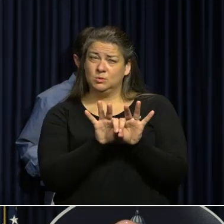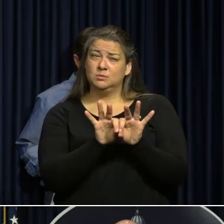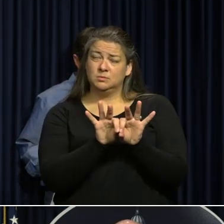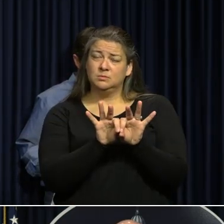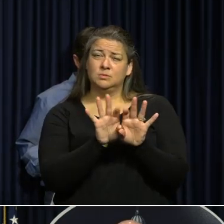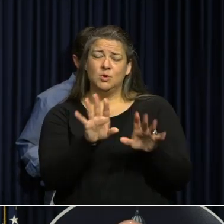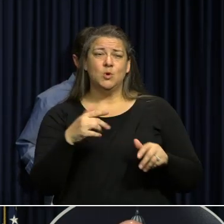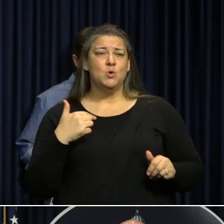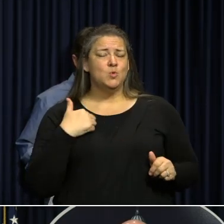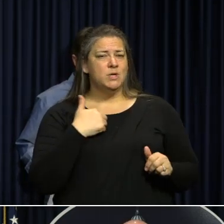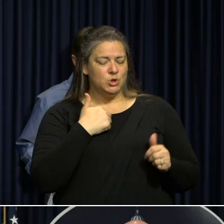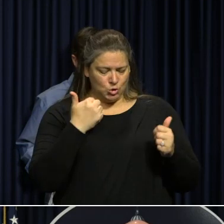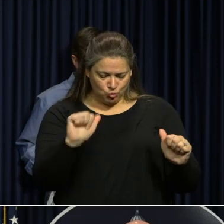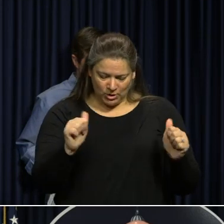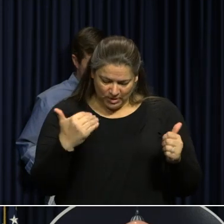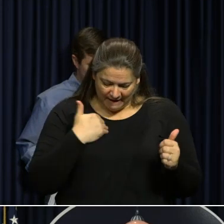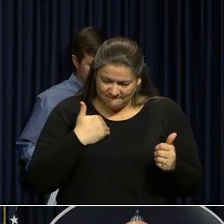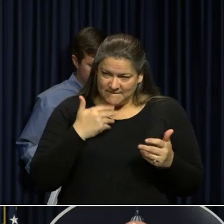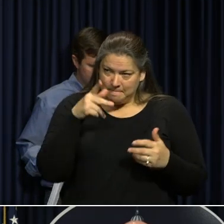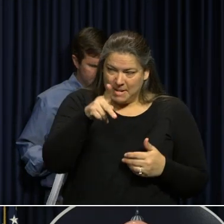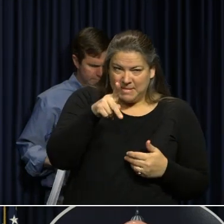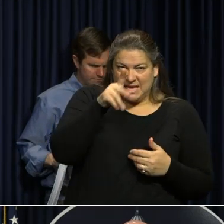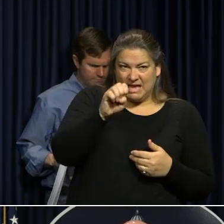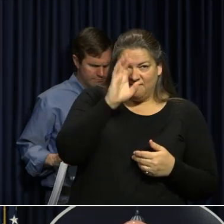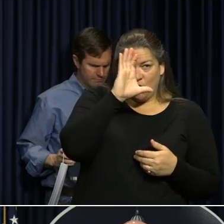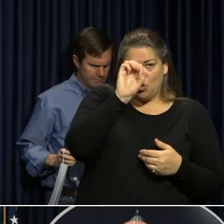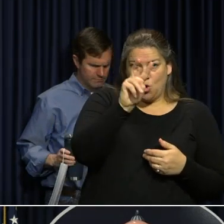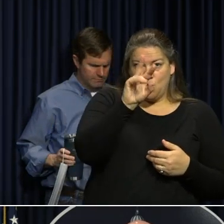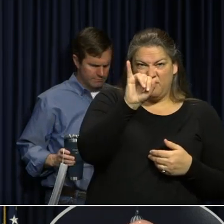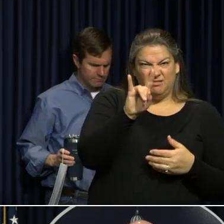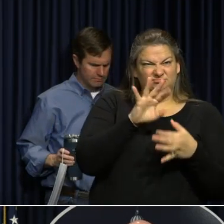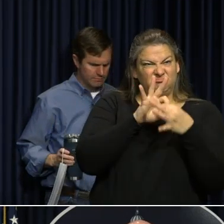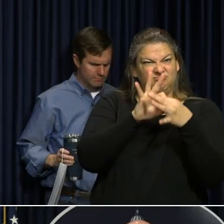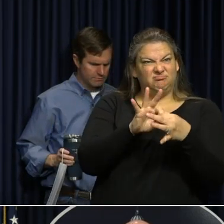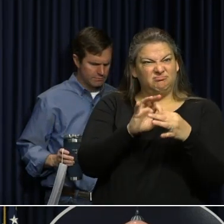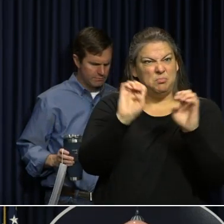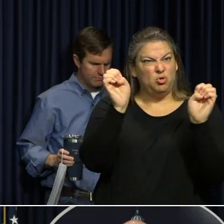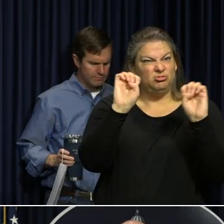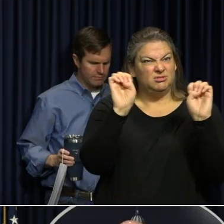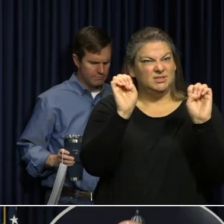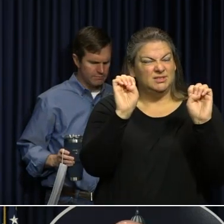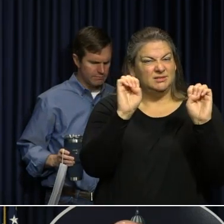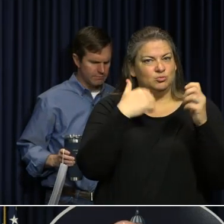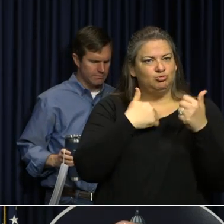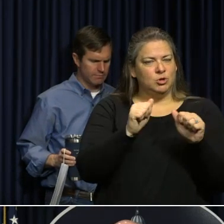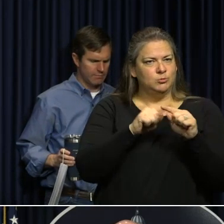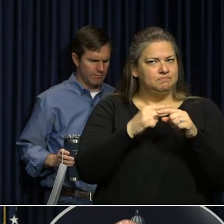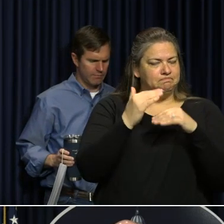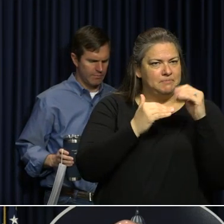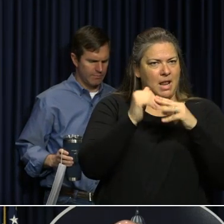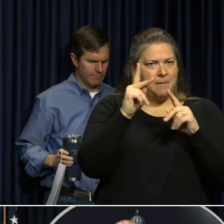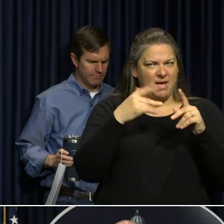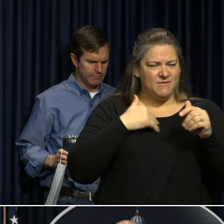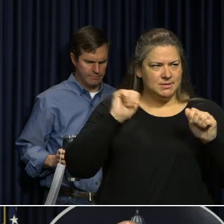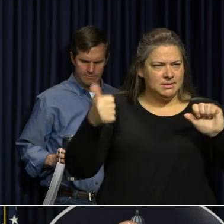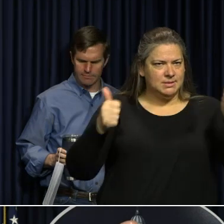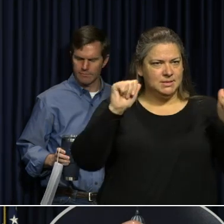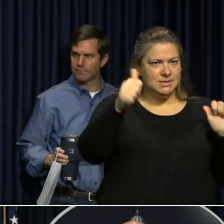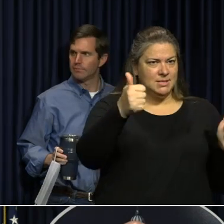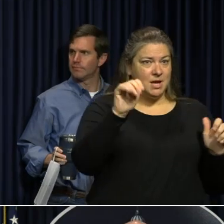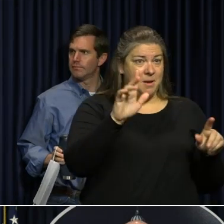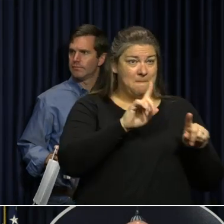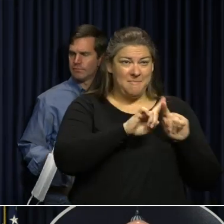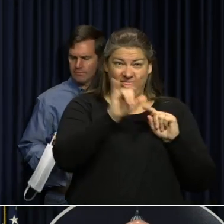to build up some reserves for PPE for COVID-19 related emergency relief. It is not intended to